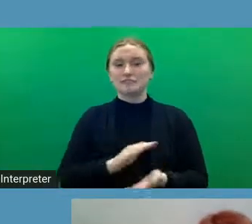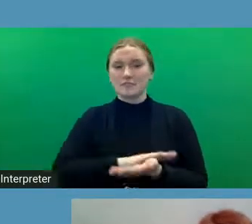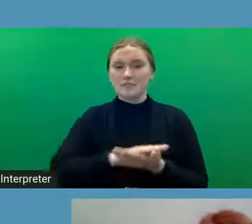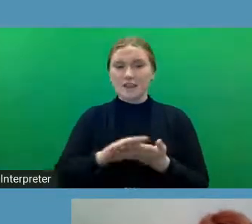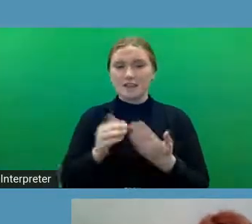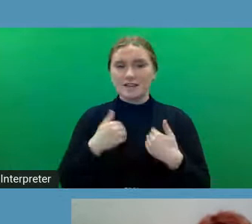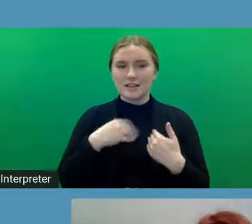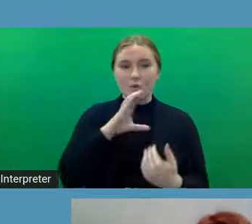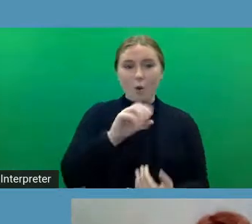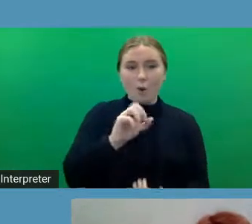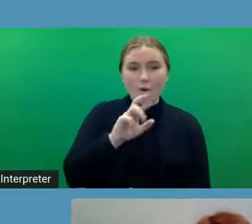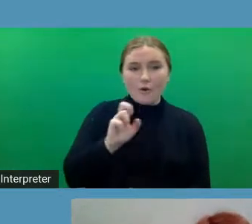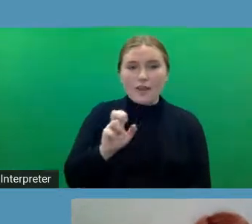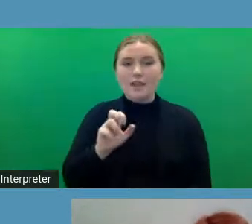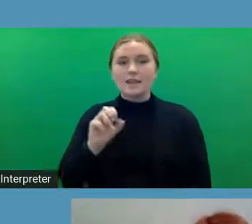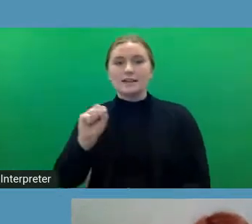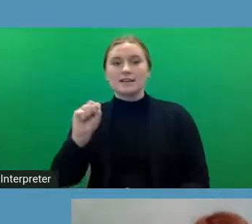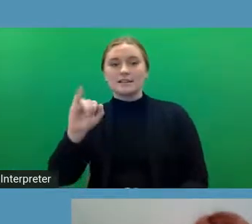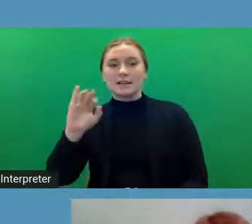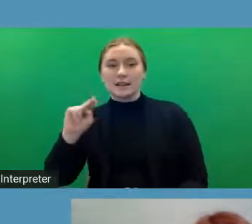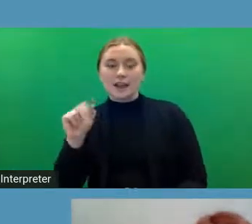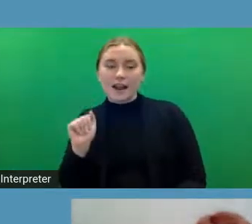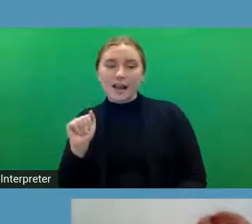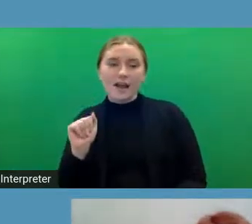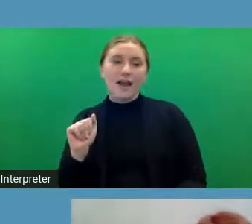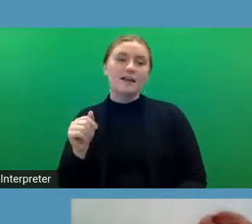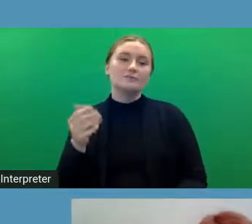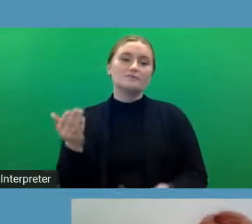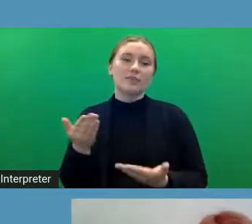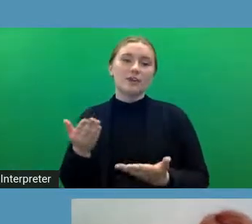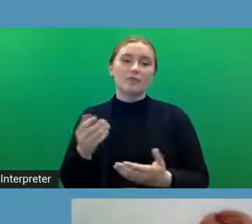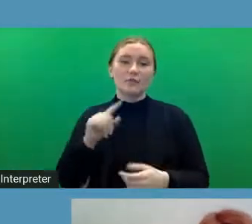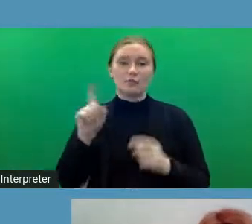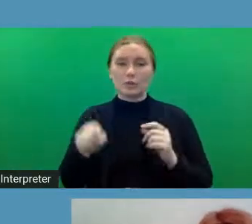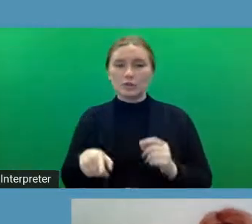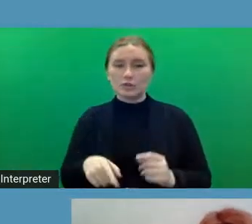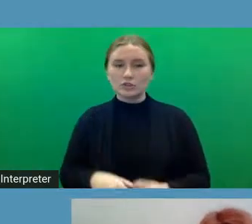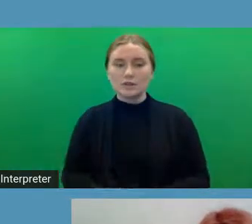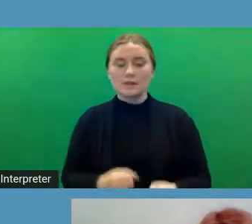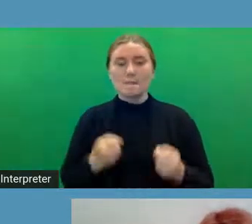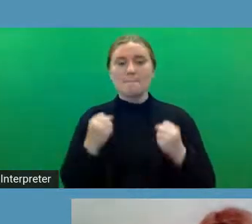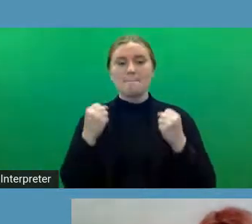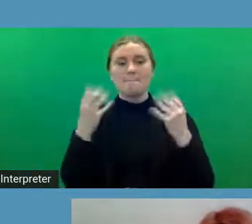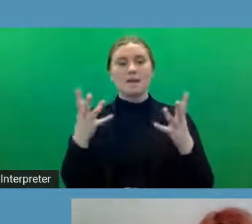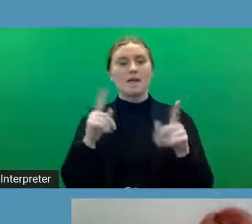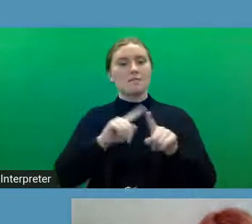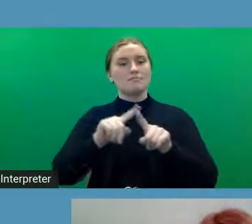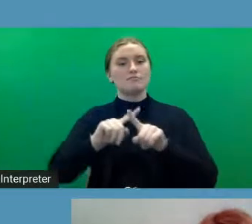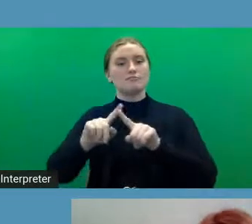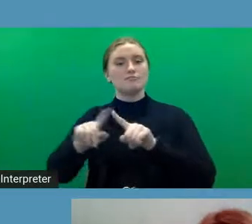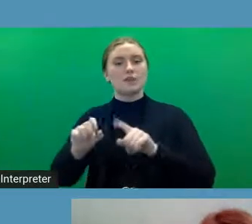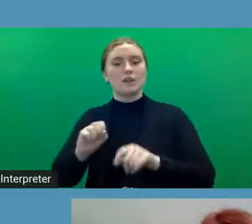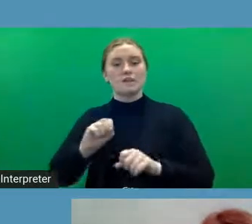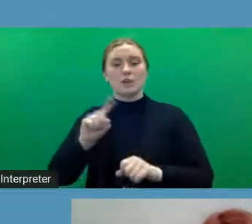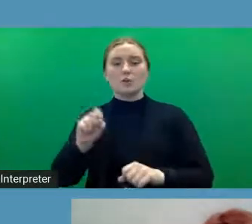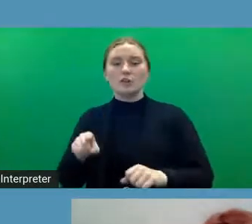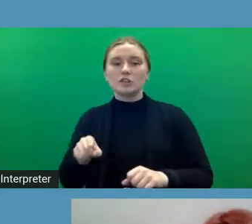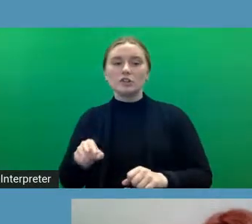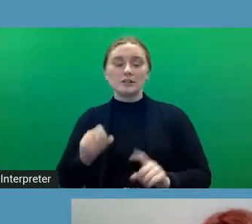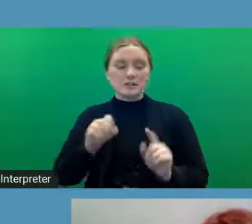us for questions. So there's a bunch of questions. They sort of run the gamut from very specific to broad.